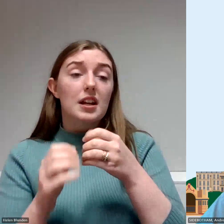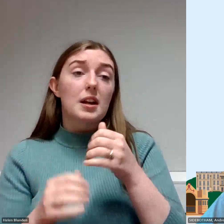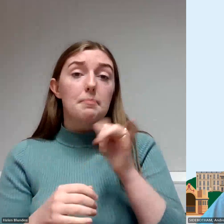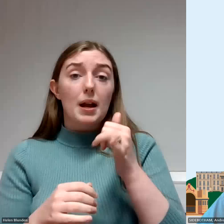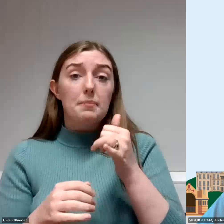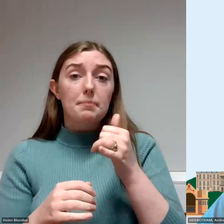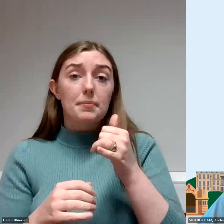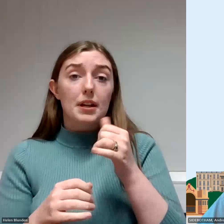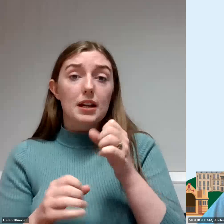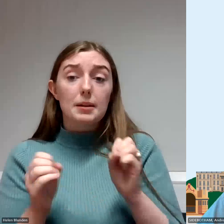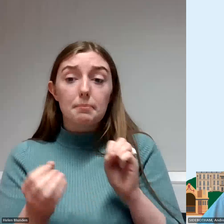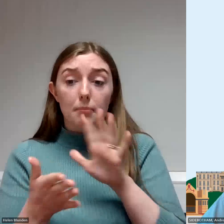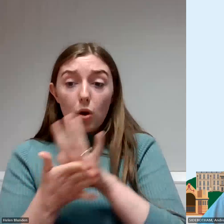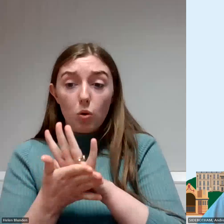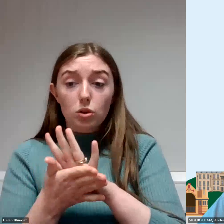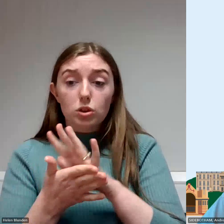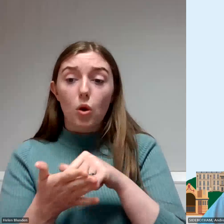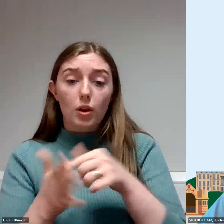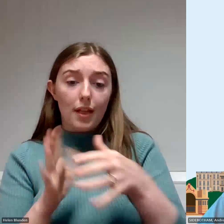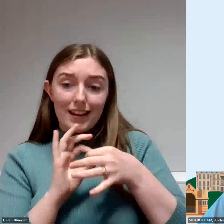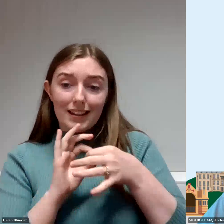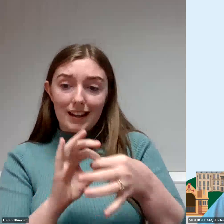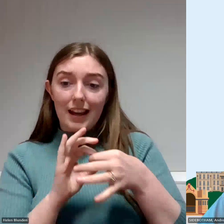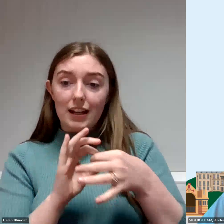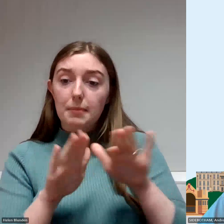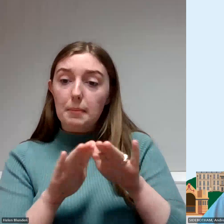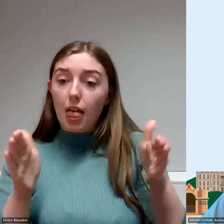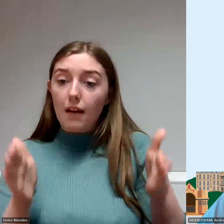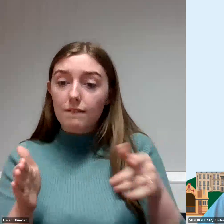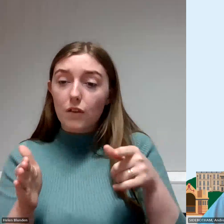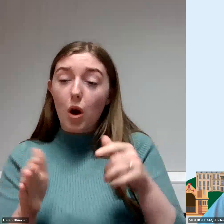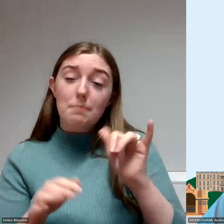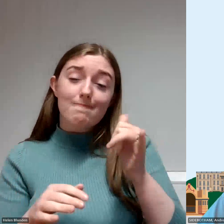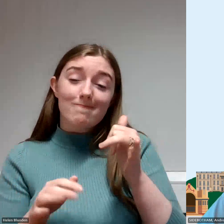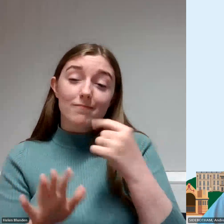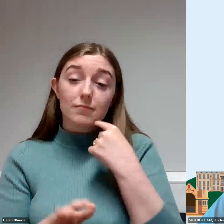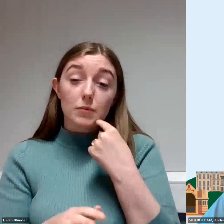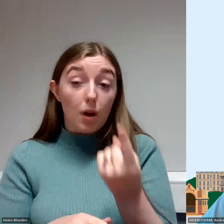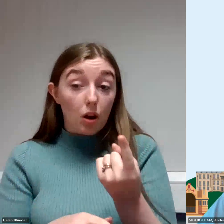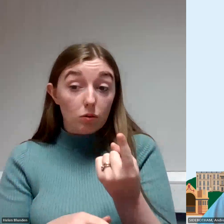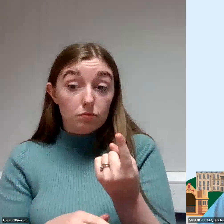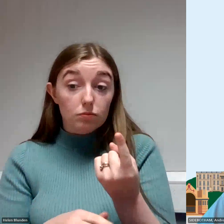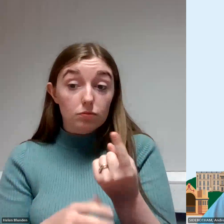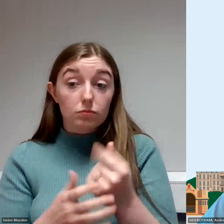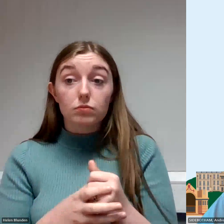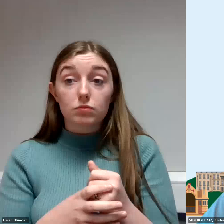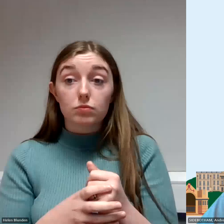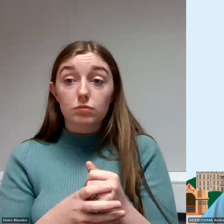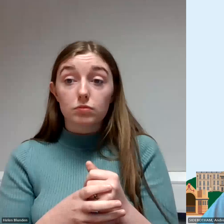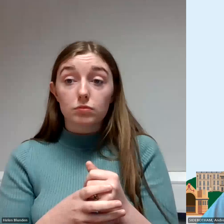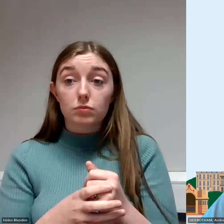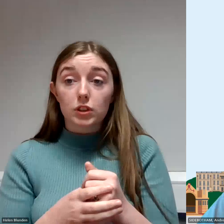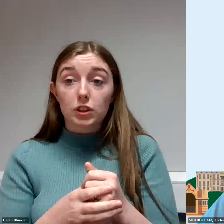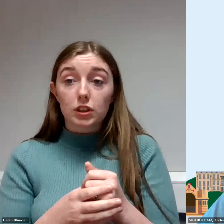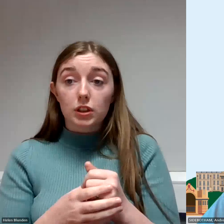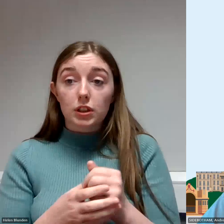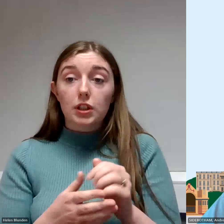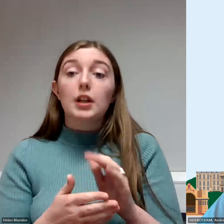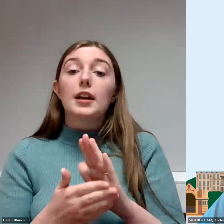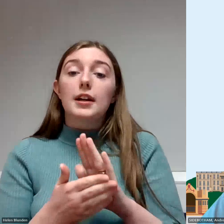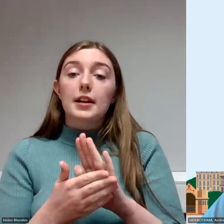onto the engagement platform probably tomorrow. So it will have a holding answer based on what